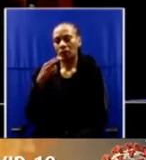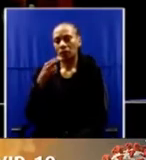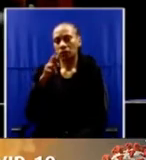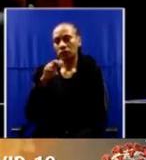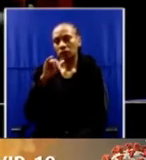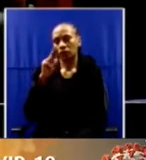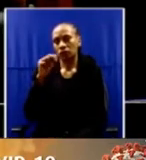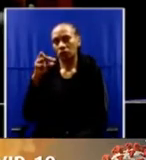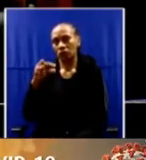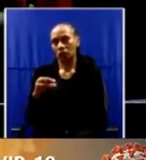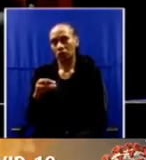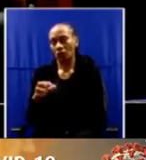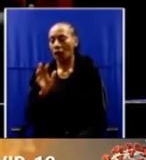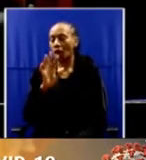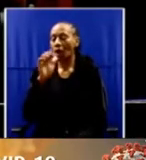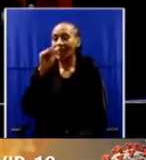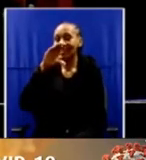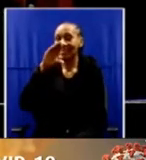Let me see, ACDP.